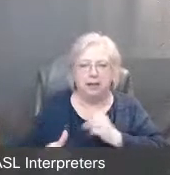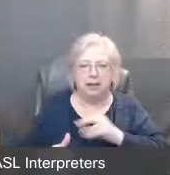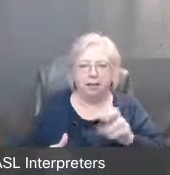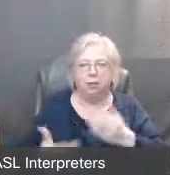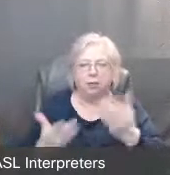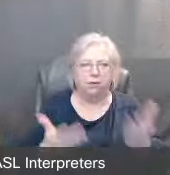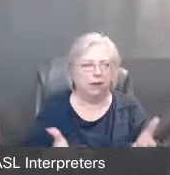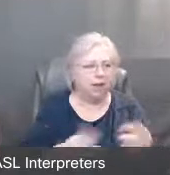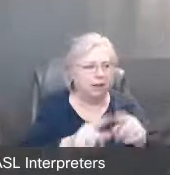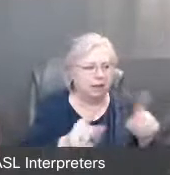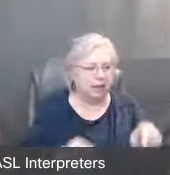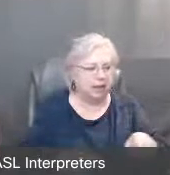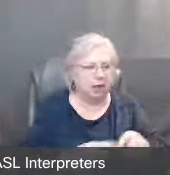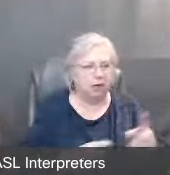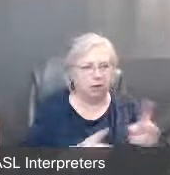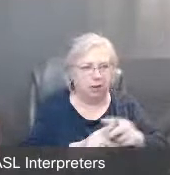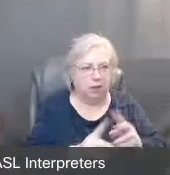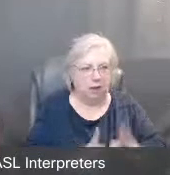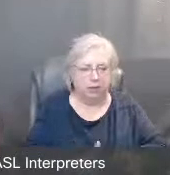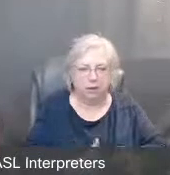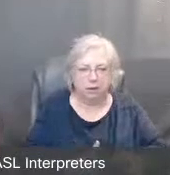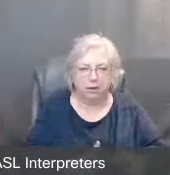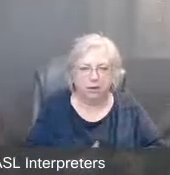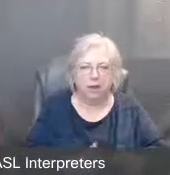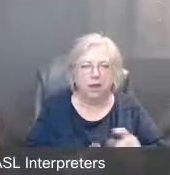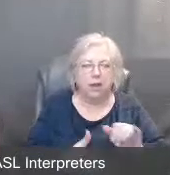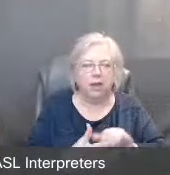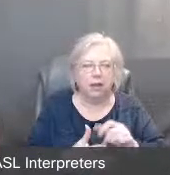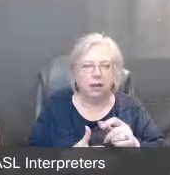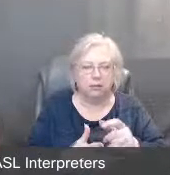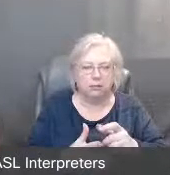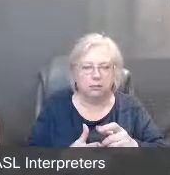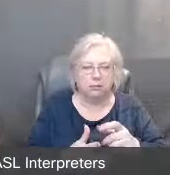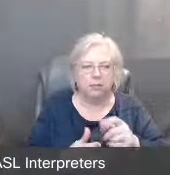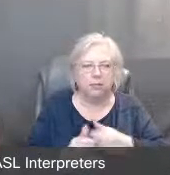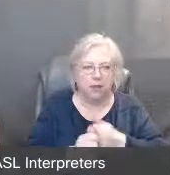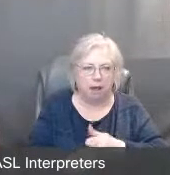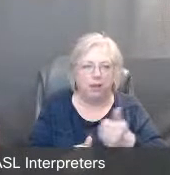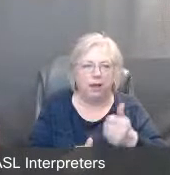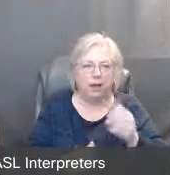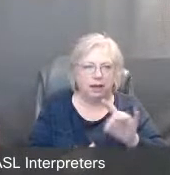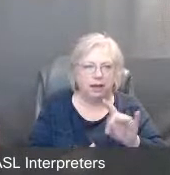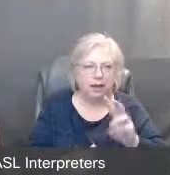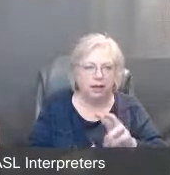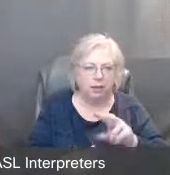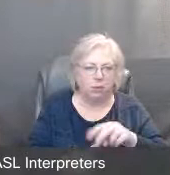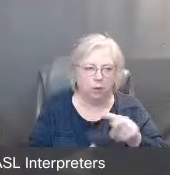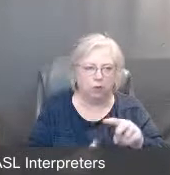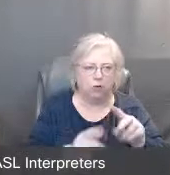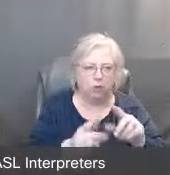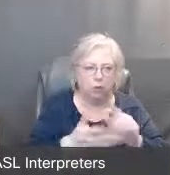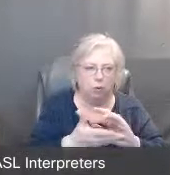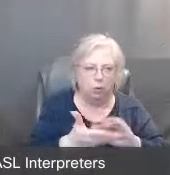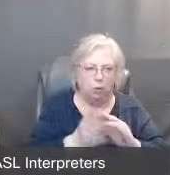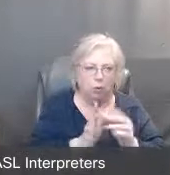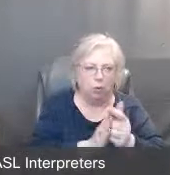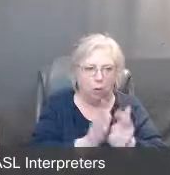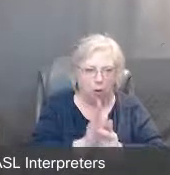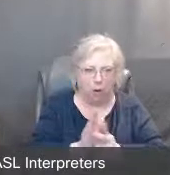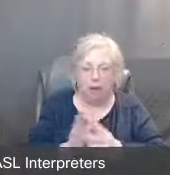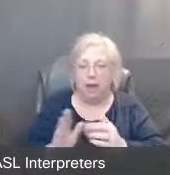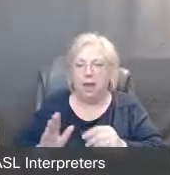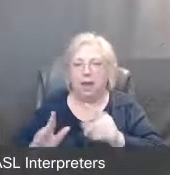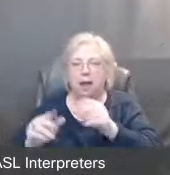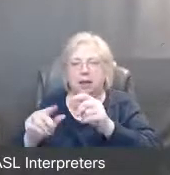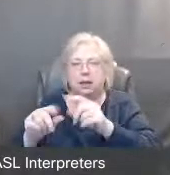the applicants at a cost specified by Fee Ordinance 18622. These signs shall be posted on the site at least 30 days